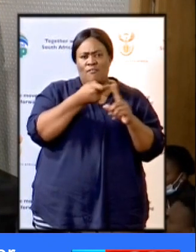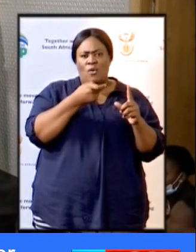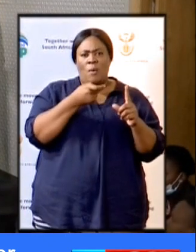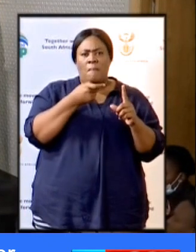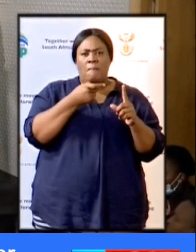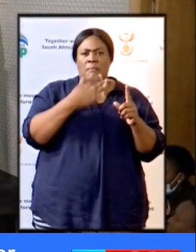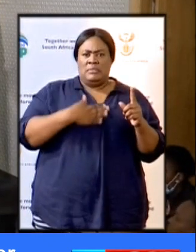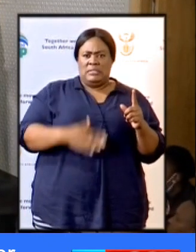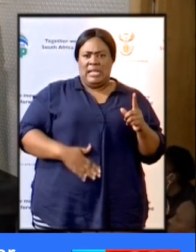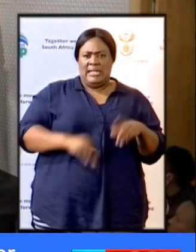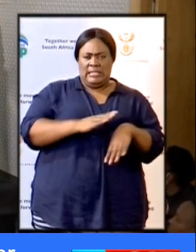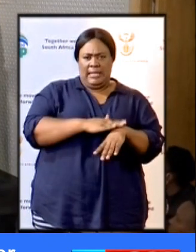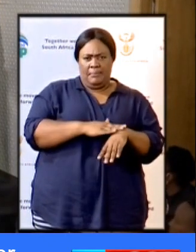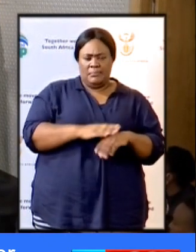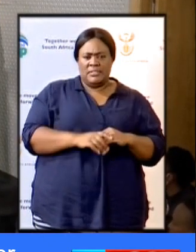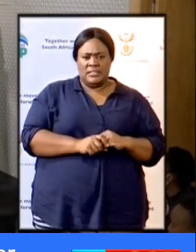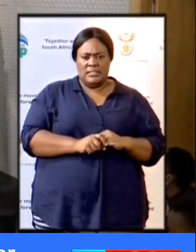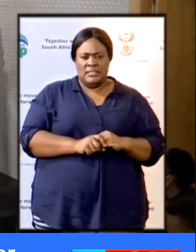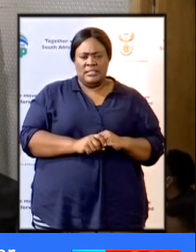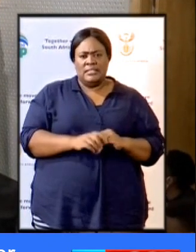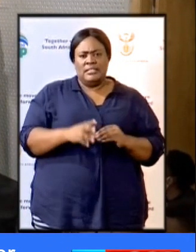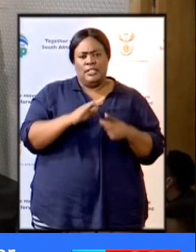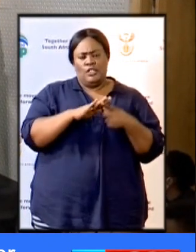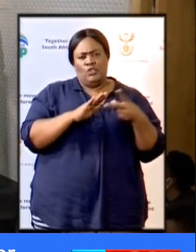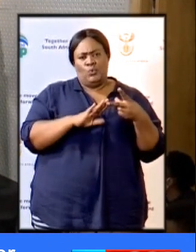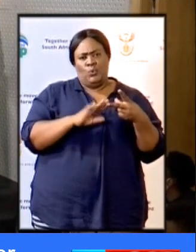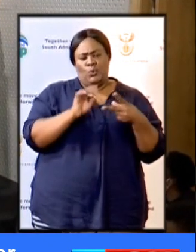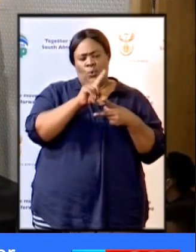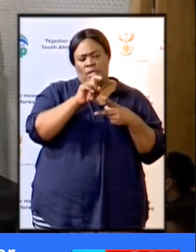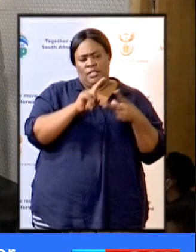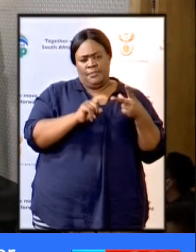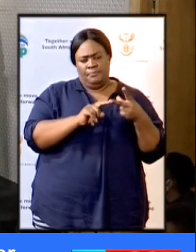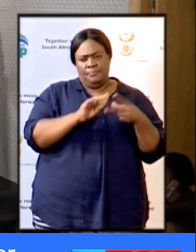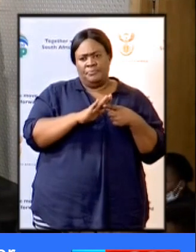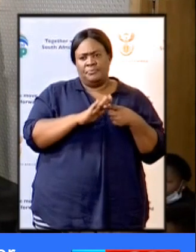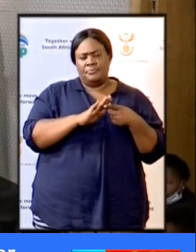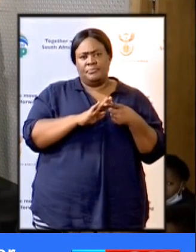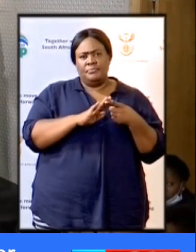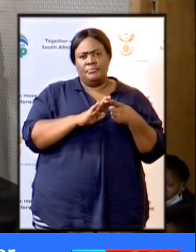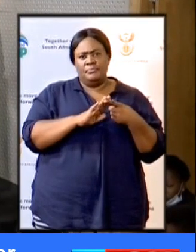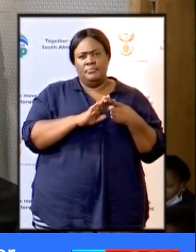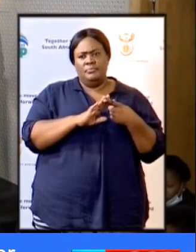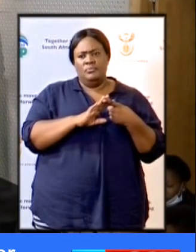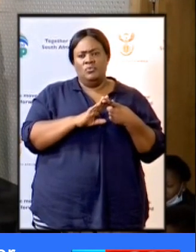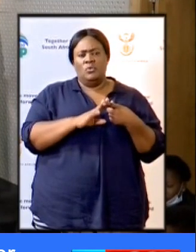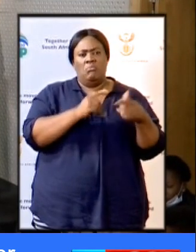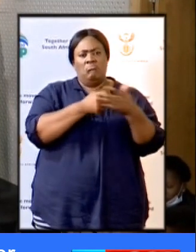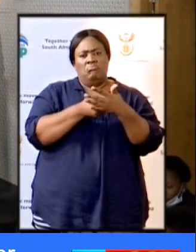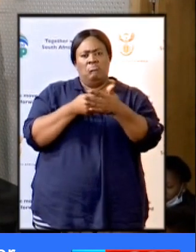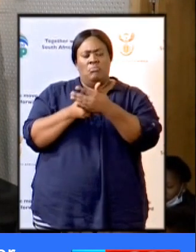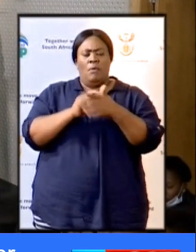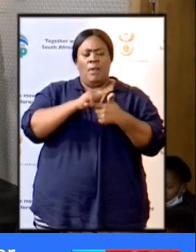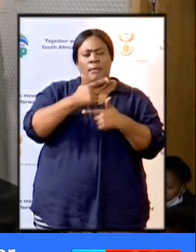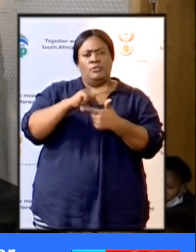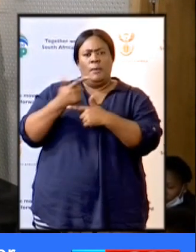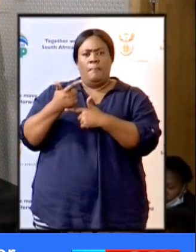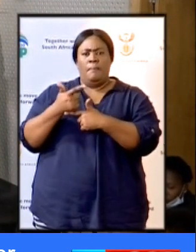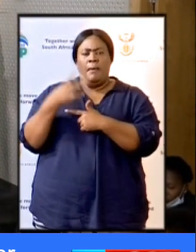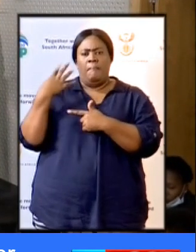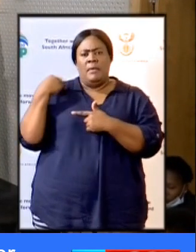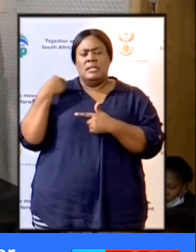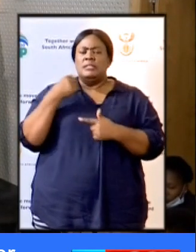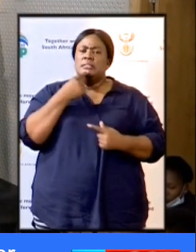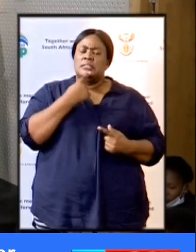Times. And she has 2 questions. The first one is, in terms of the procurement of laptops, the Minister